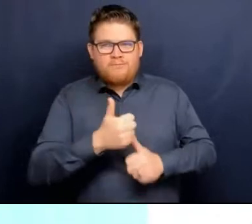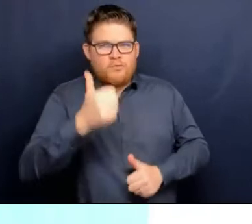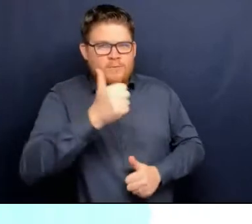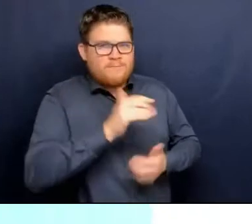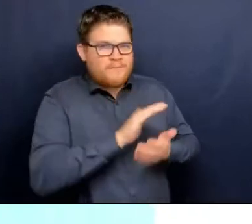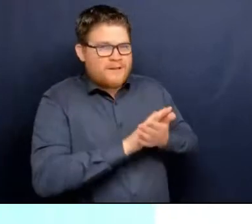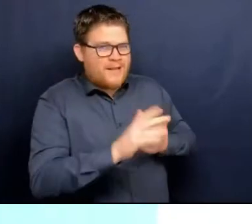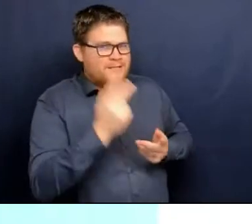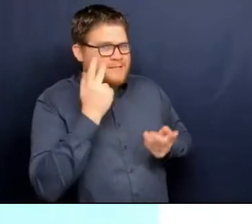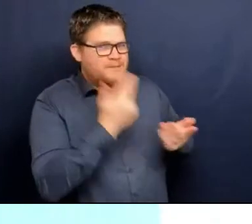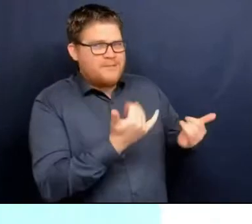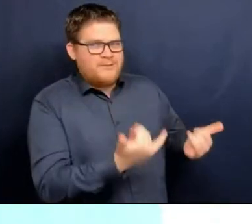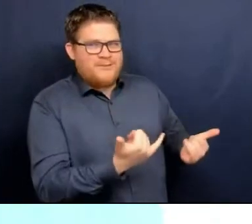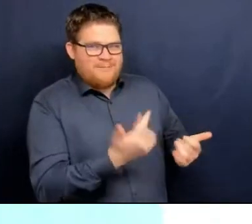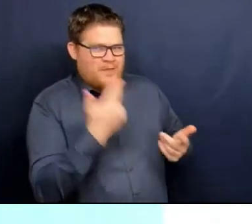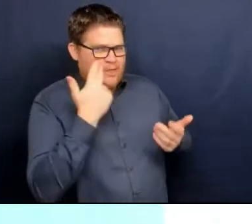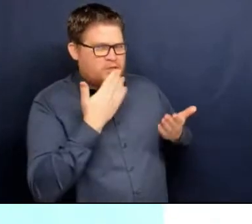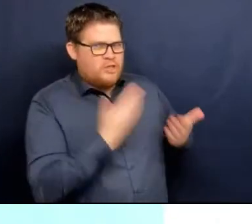well.